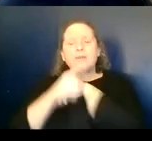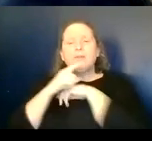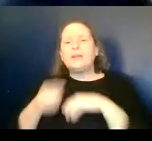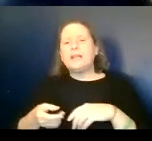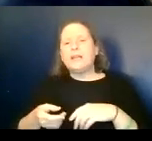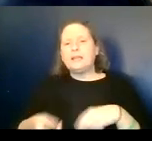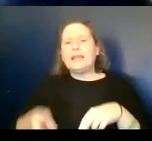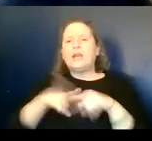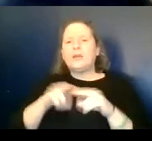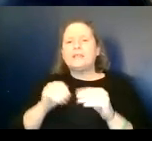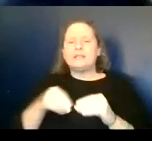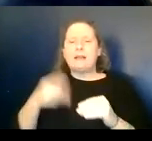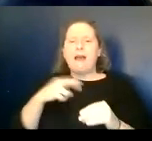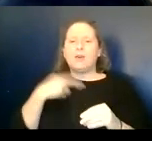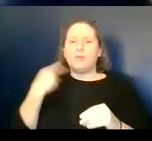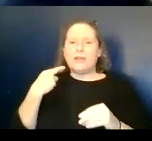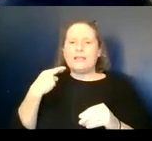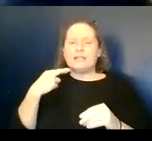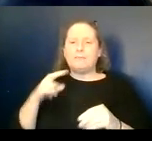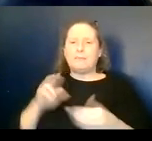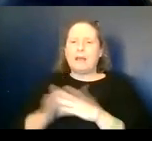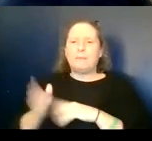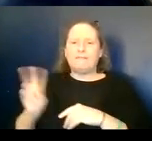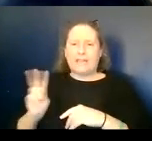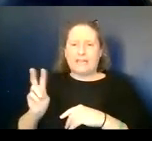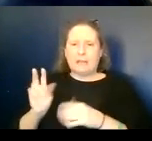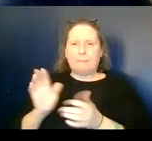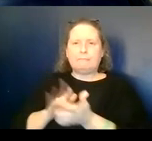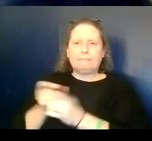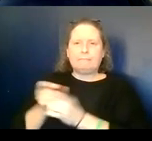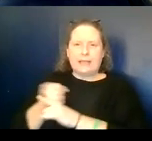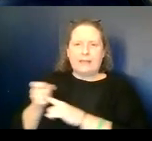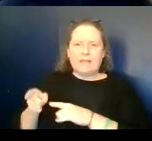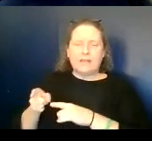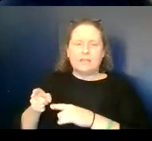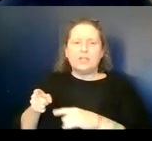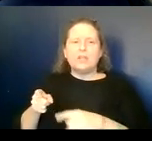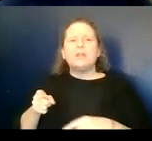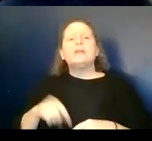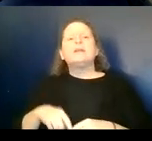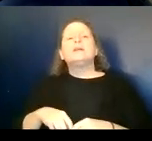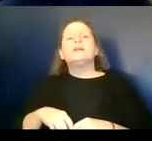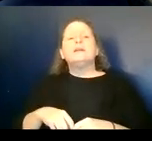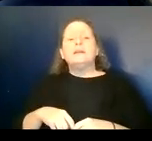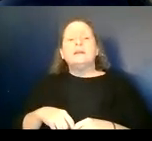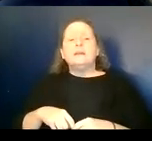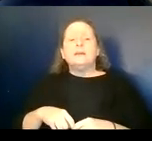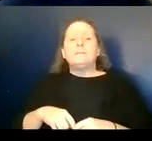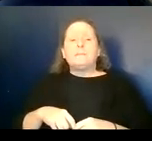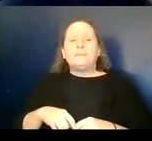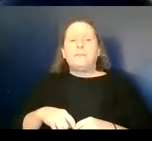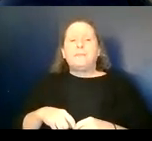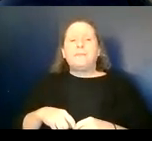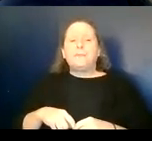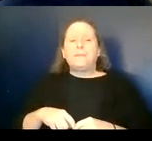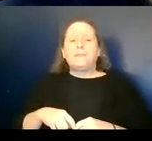and isolation. And I would say that COVID is really sort of bringing this to the forefront, that people are more